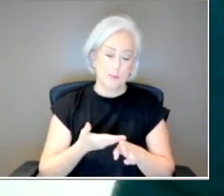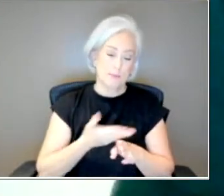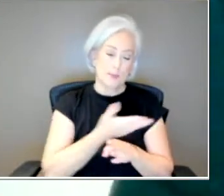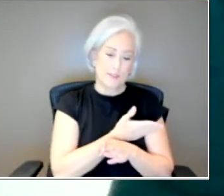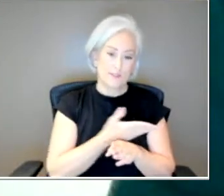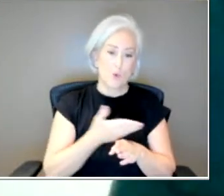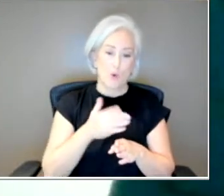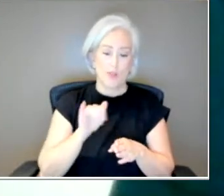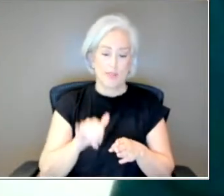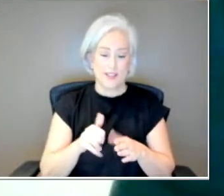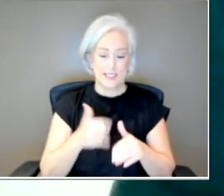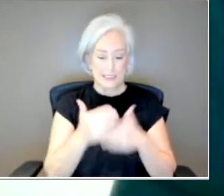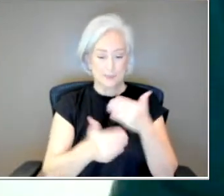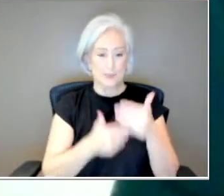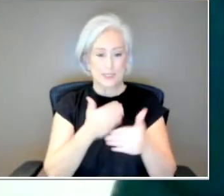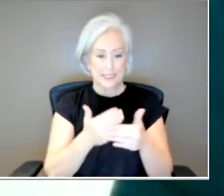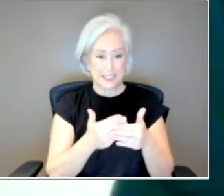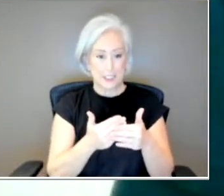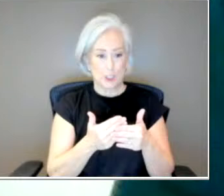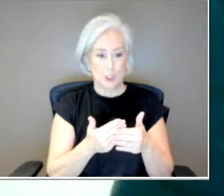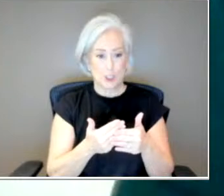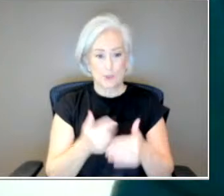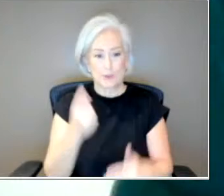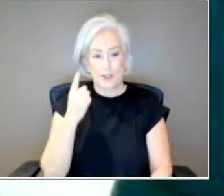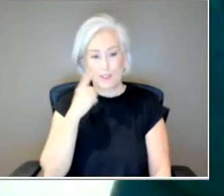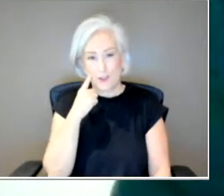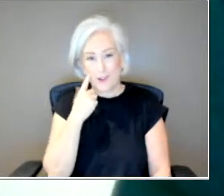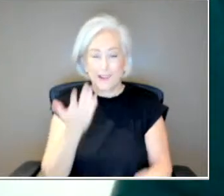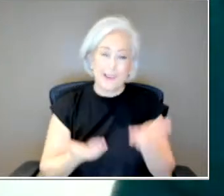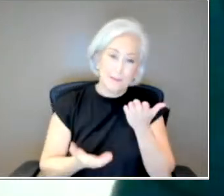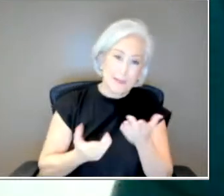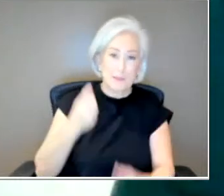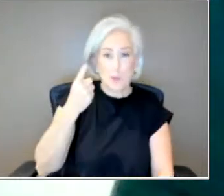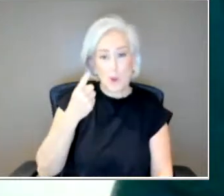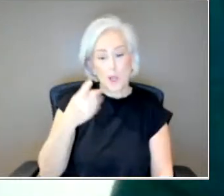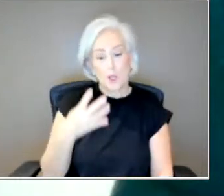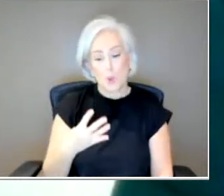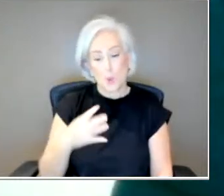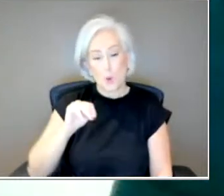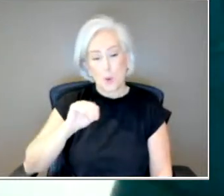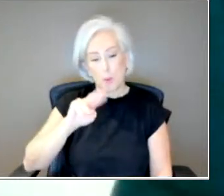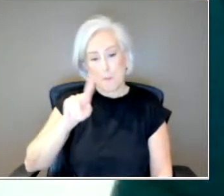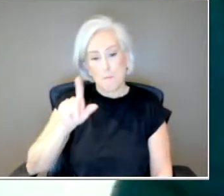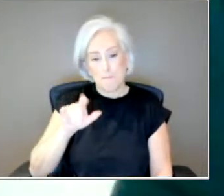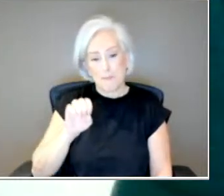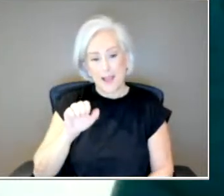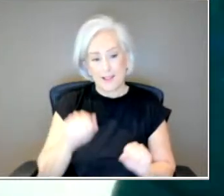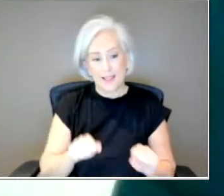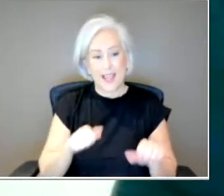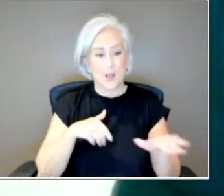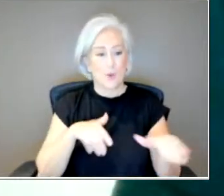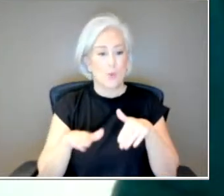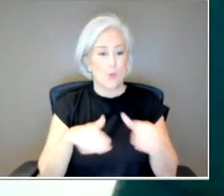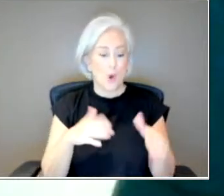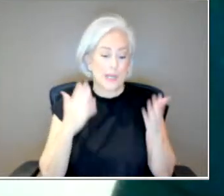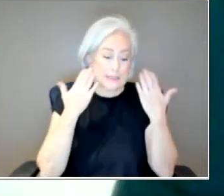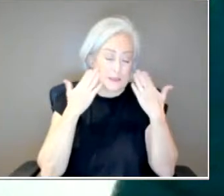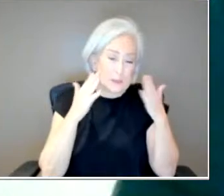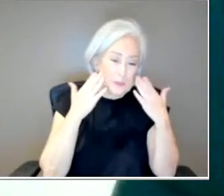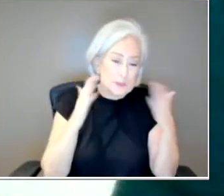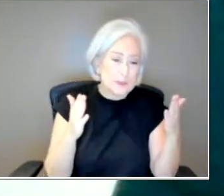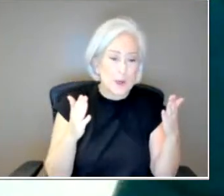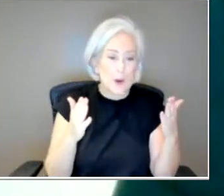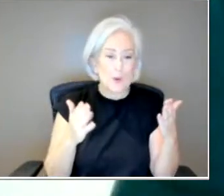like, well, if you do maybe the quarter-mile lookout walk, but anything longer than that, we were trying to find the